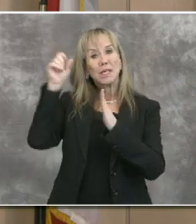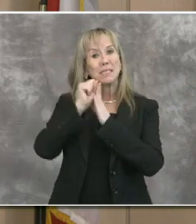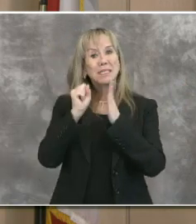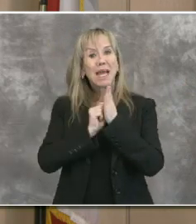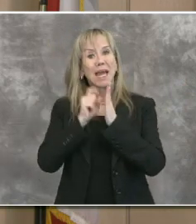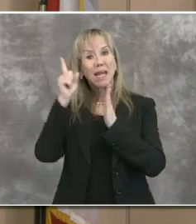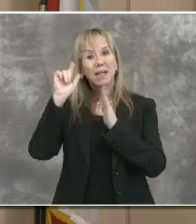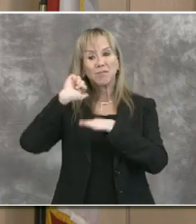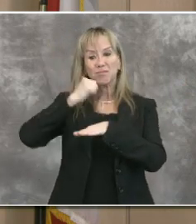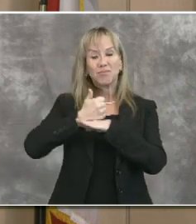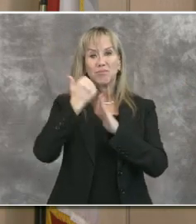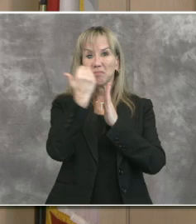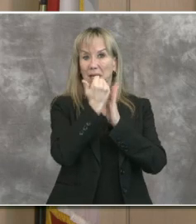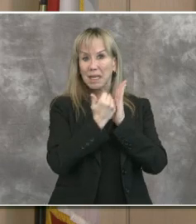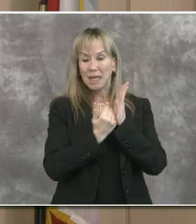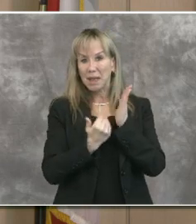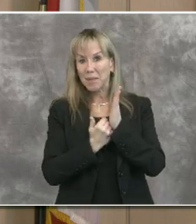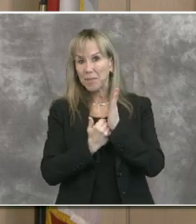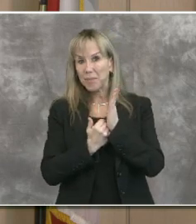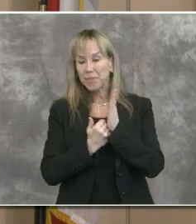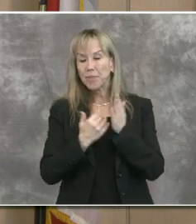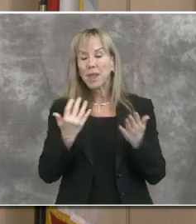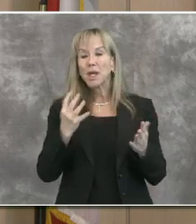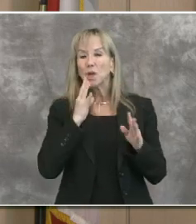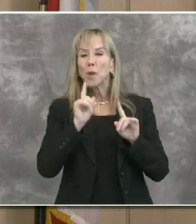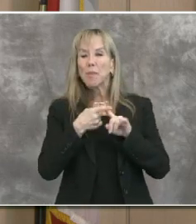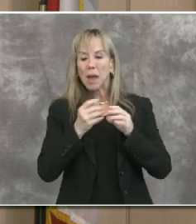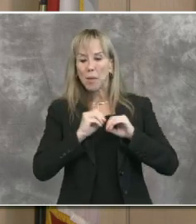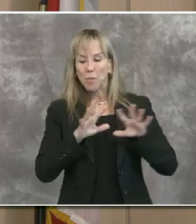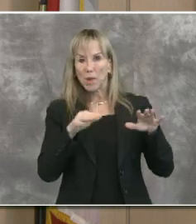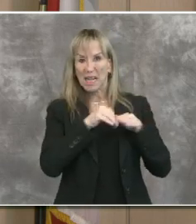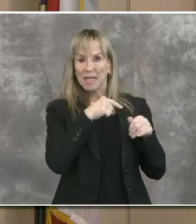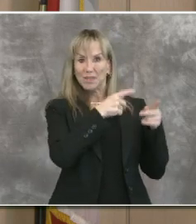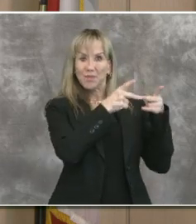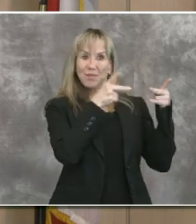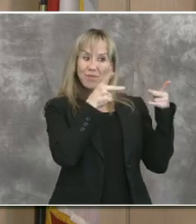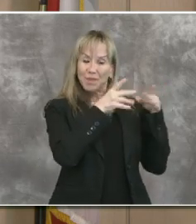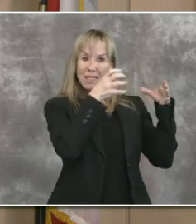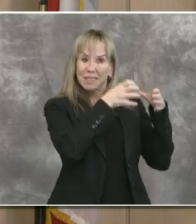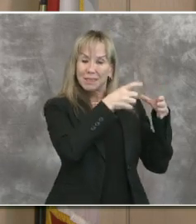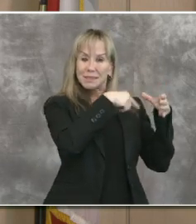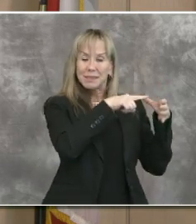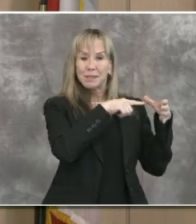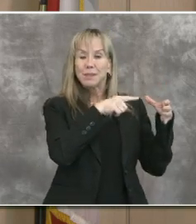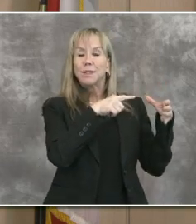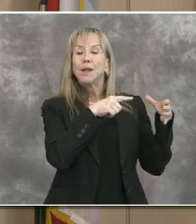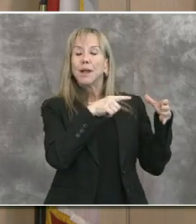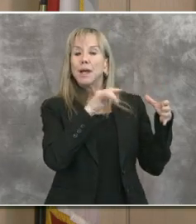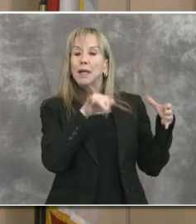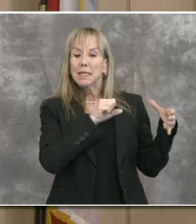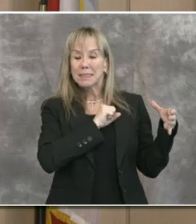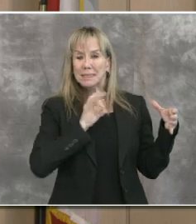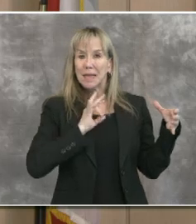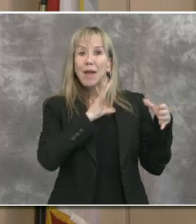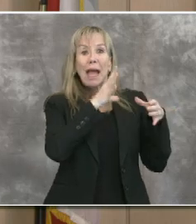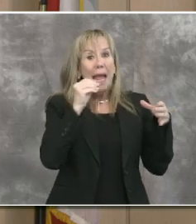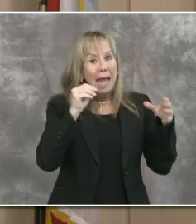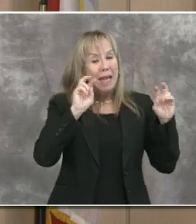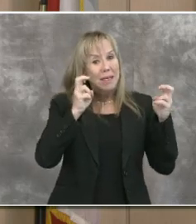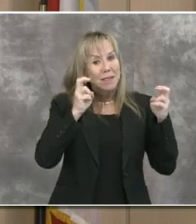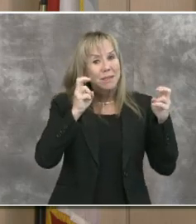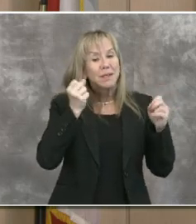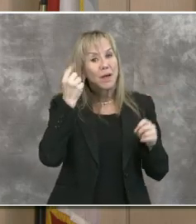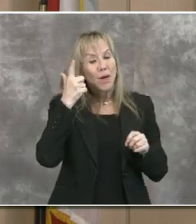there is a case or rather an outbreak in a facility, that the staff and the family members of